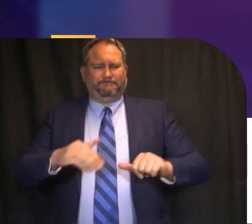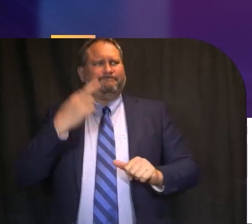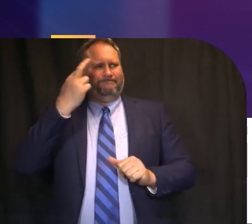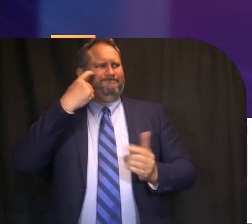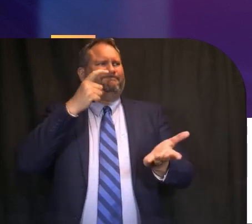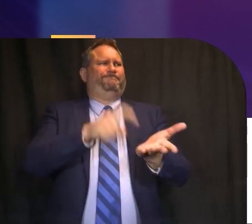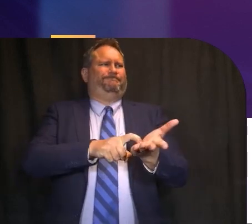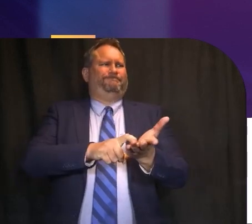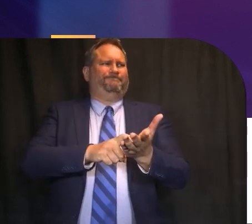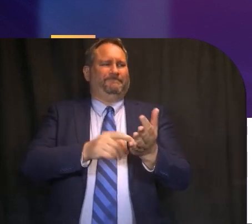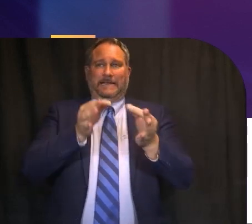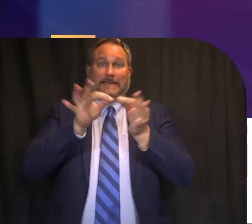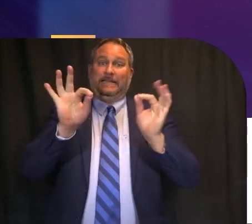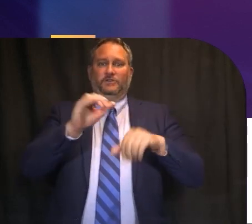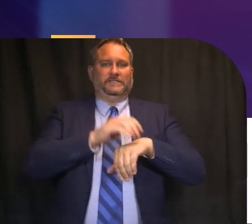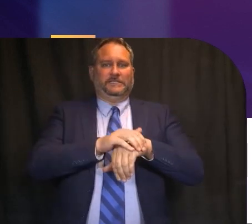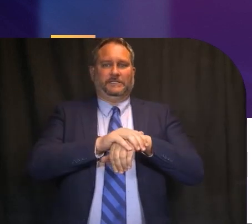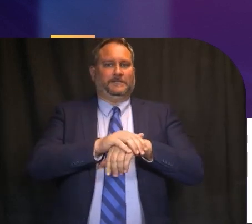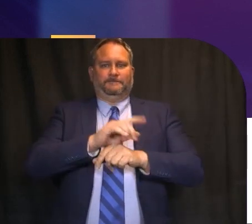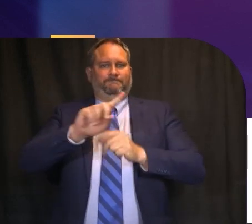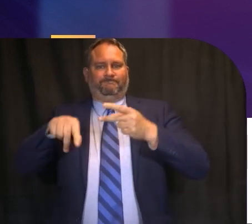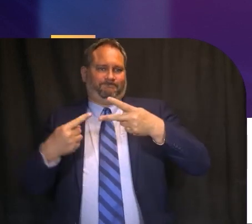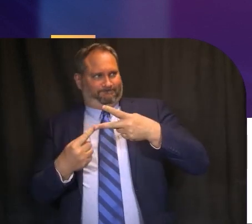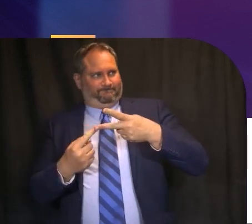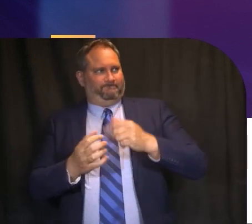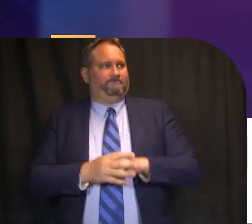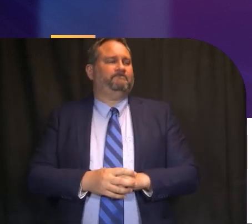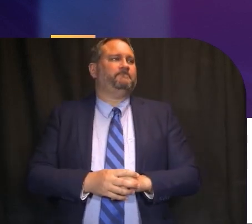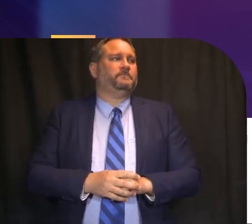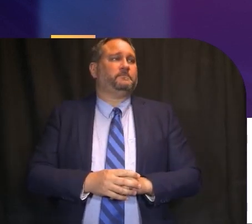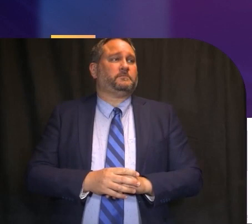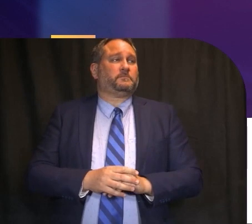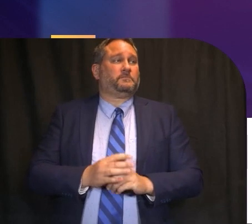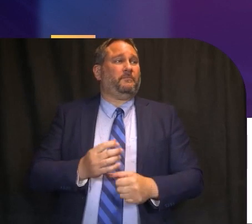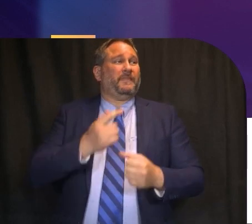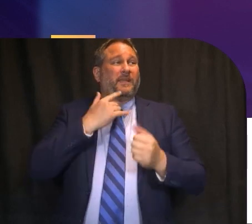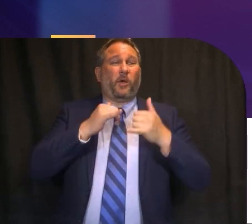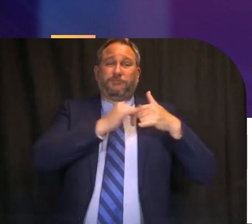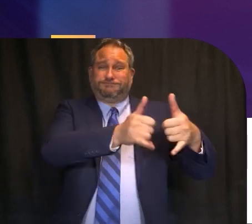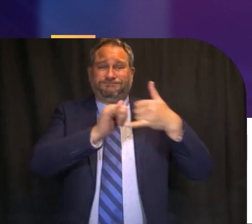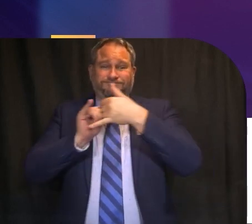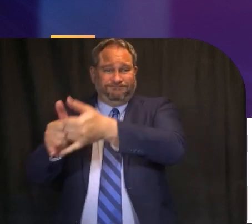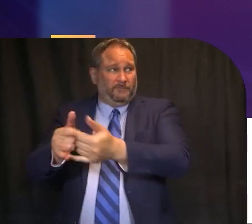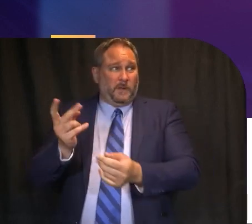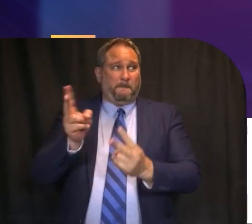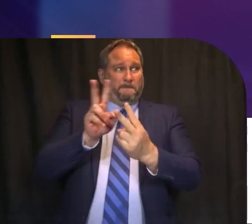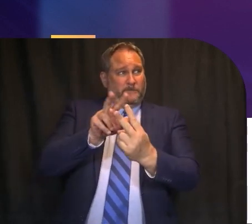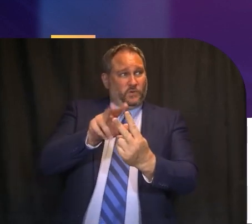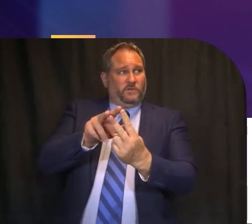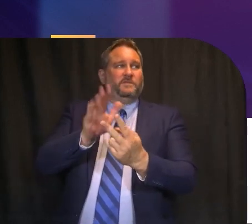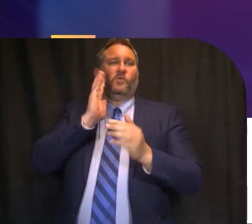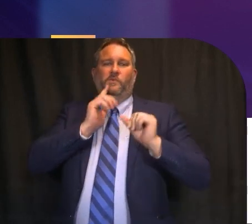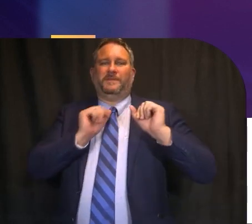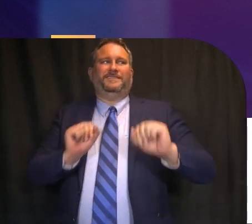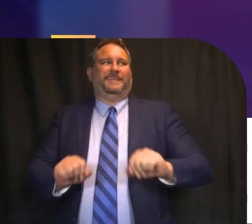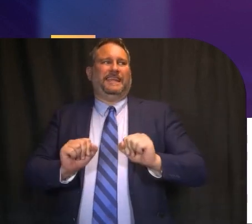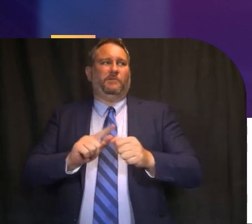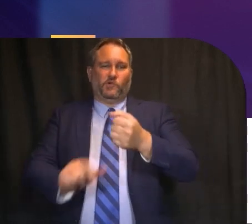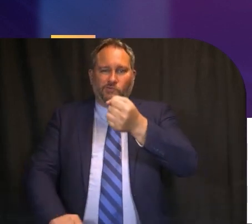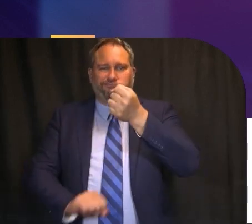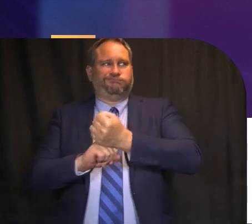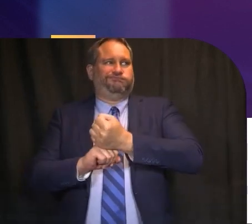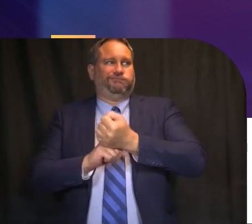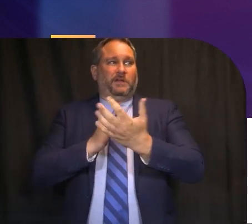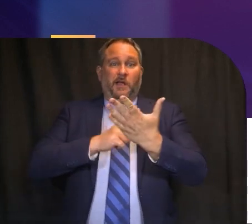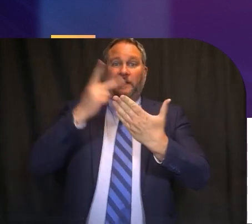Hearn Emerging Leader Award, both Chris and Nate will be able to fund initiatives that they are working on at VERO. It has been